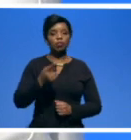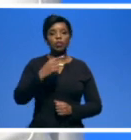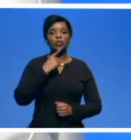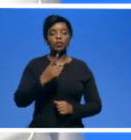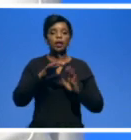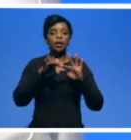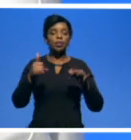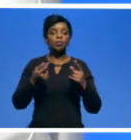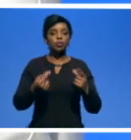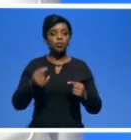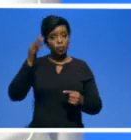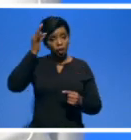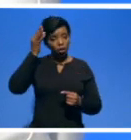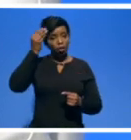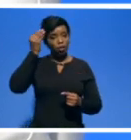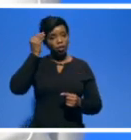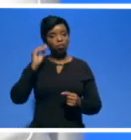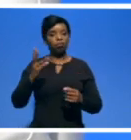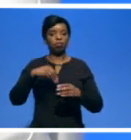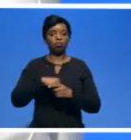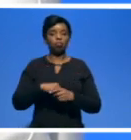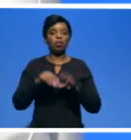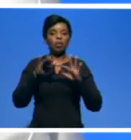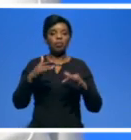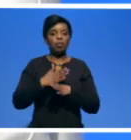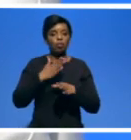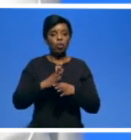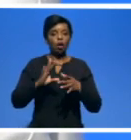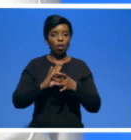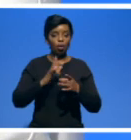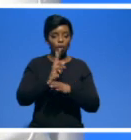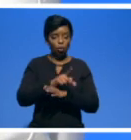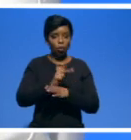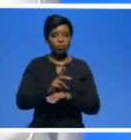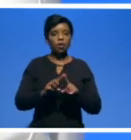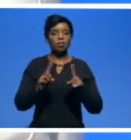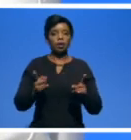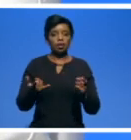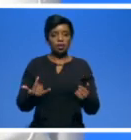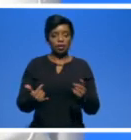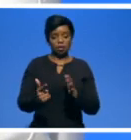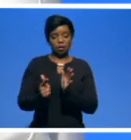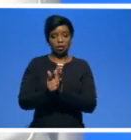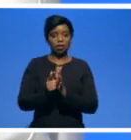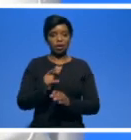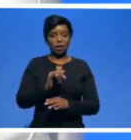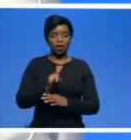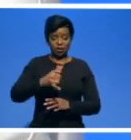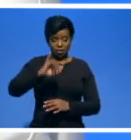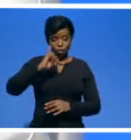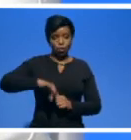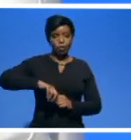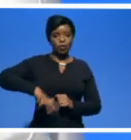of that group of people. Domestic workers who work in households, although there's legislation and movement in that regard, they are still left on the